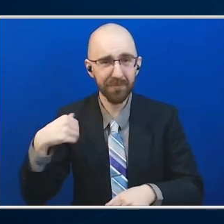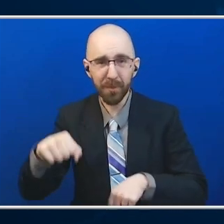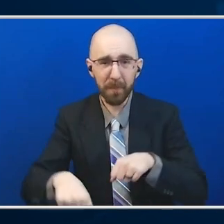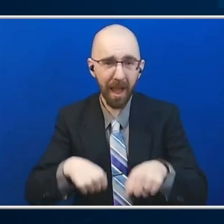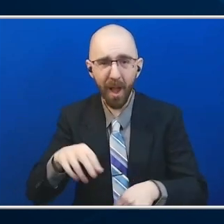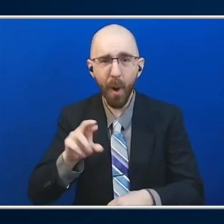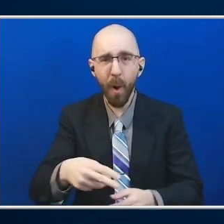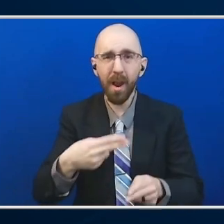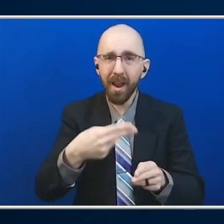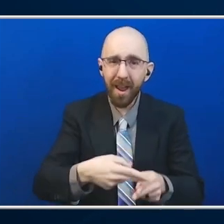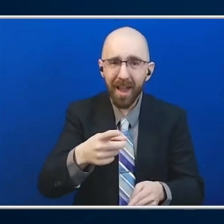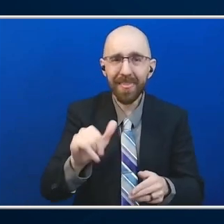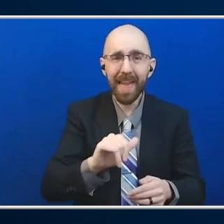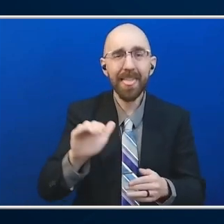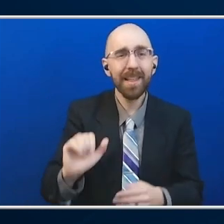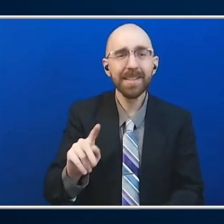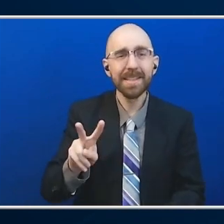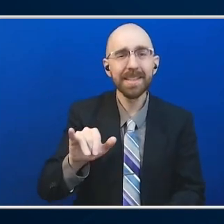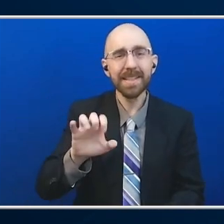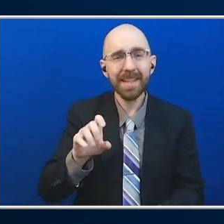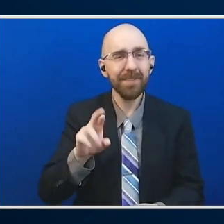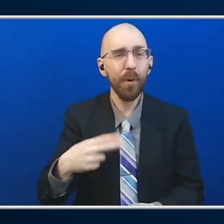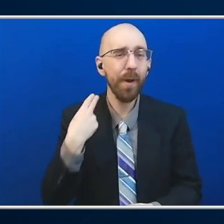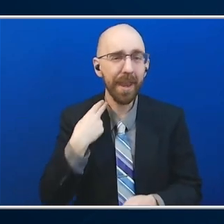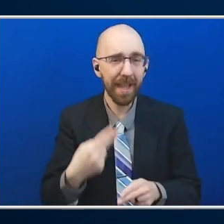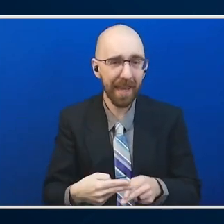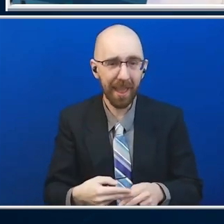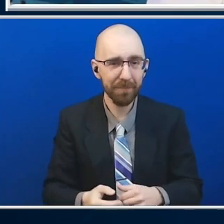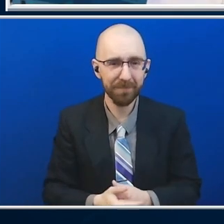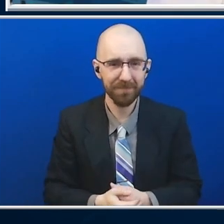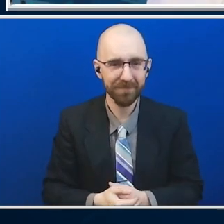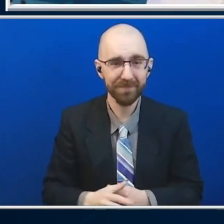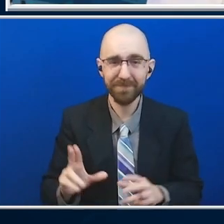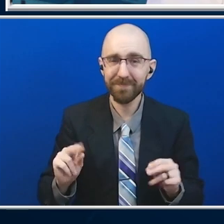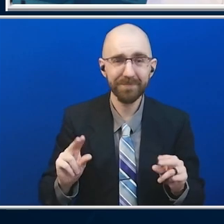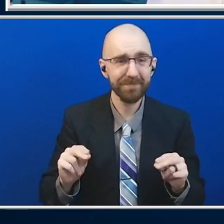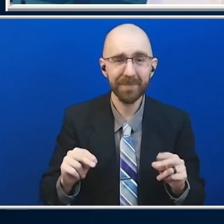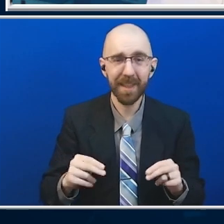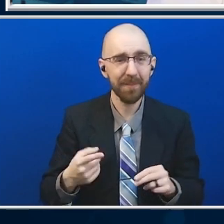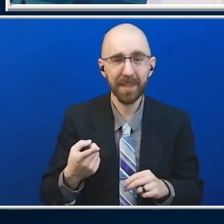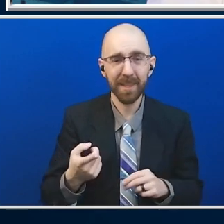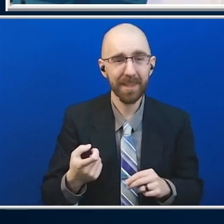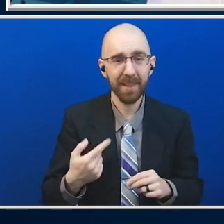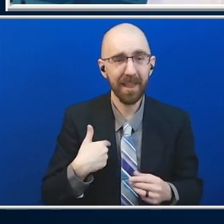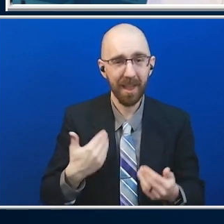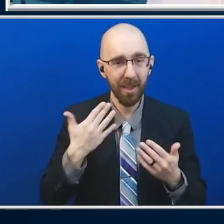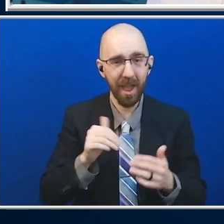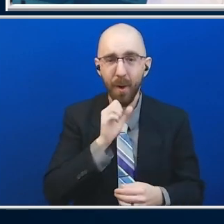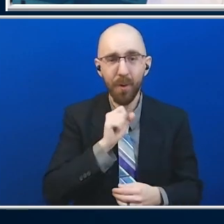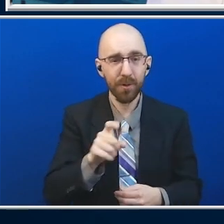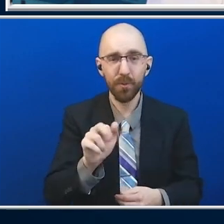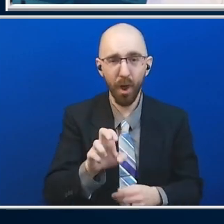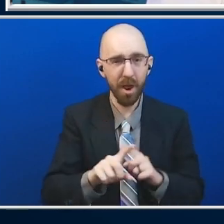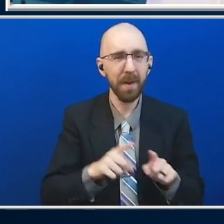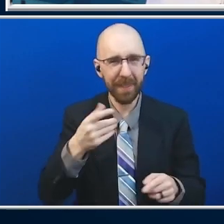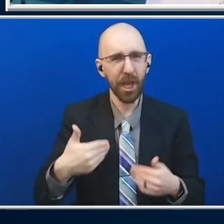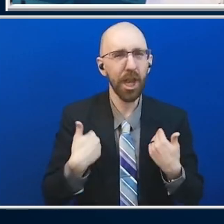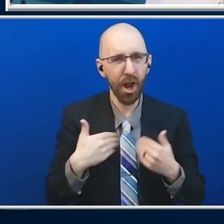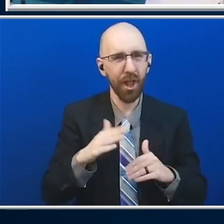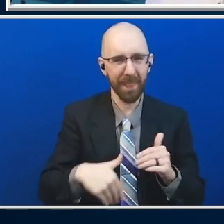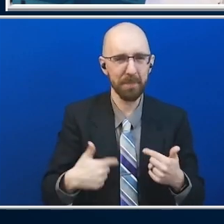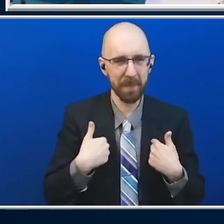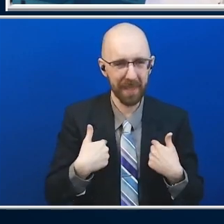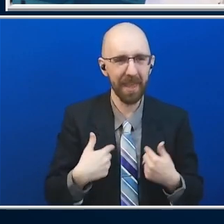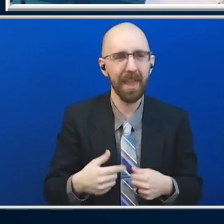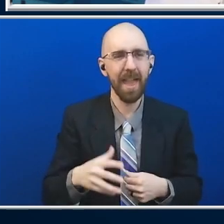little Stevie or any nicknames? No, I mean, I don't know how old you are, but I think you're younger than me.